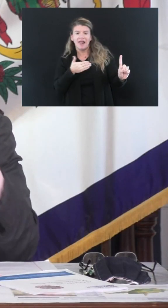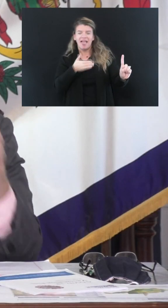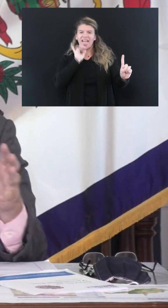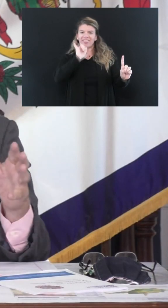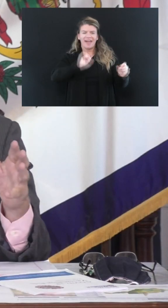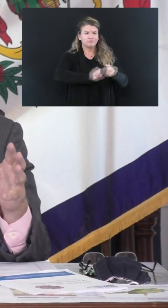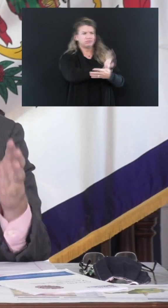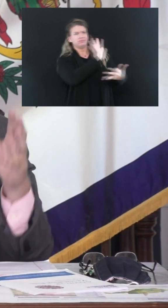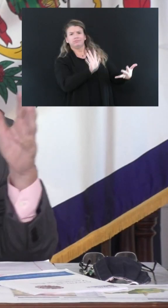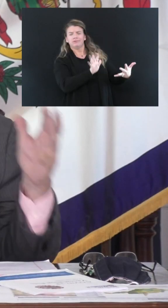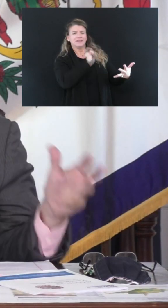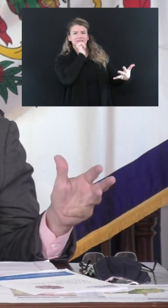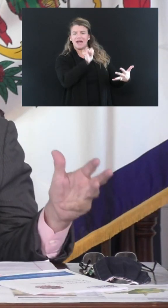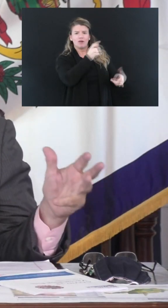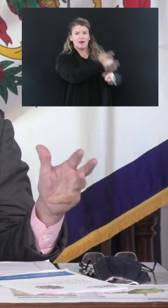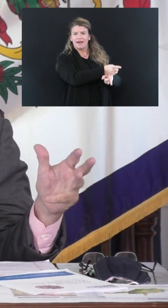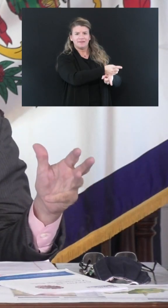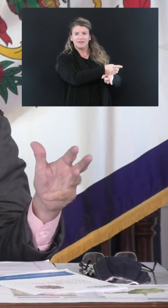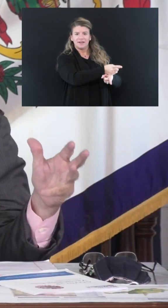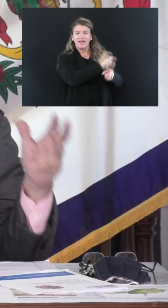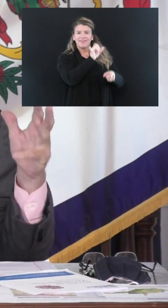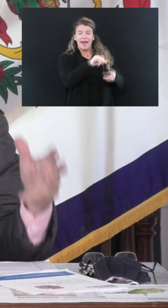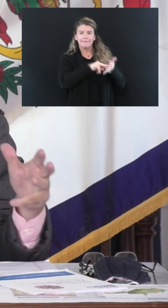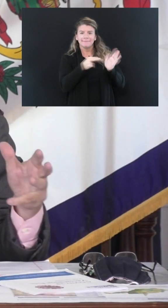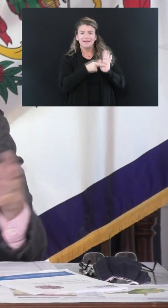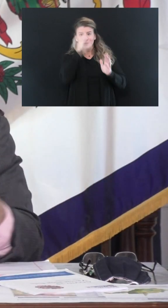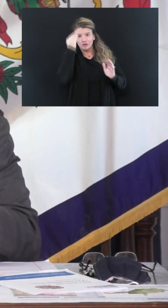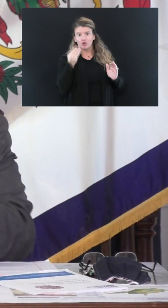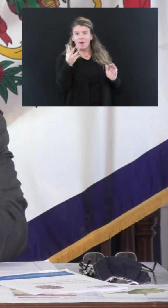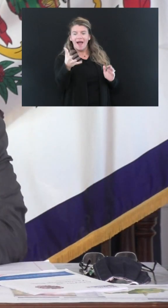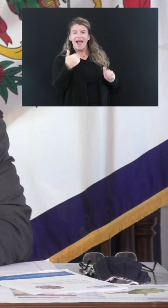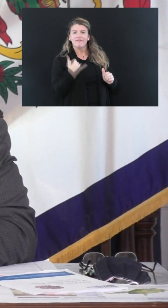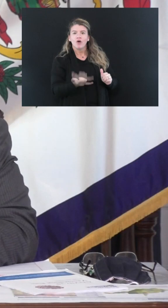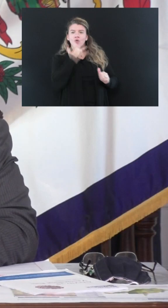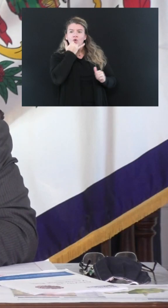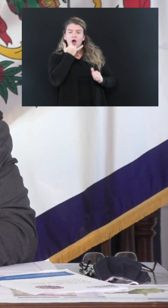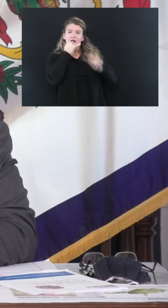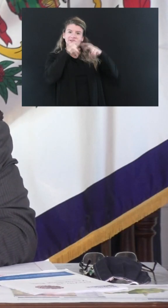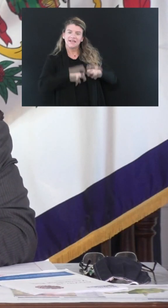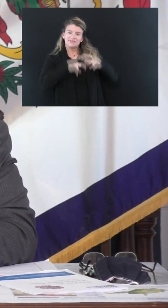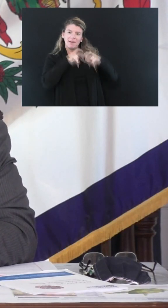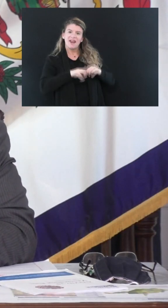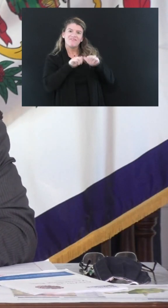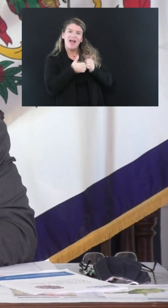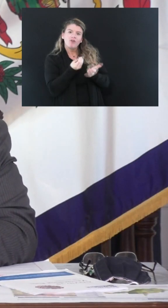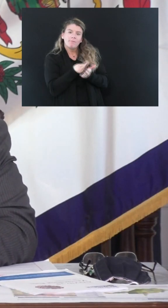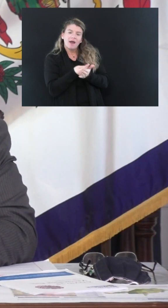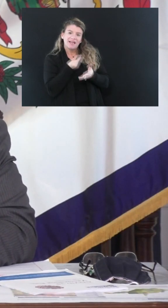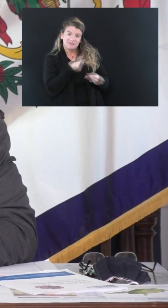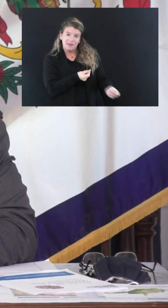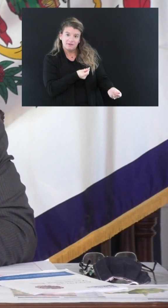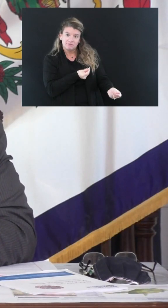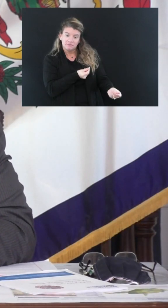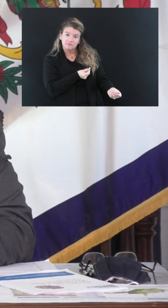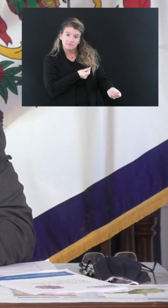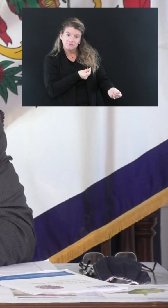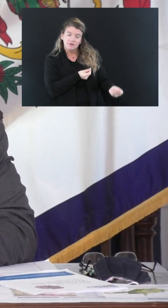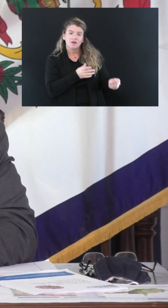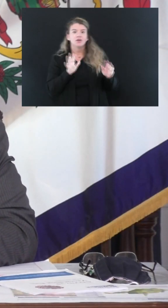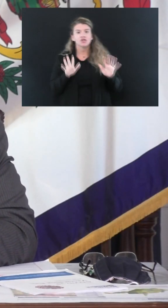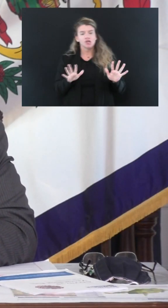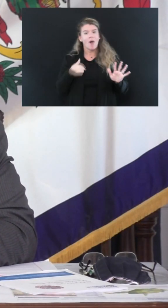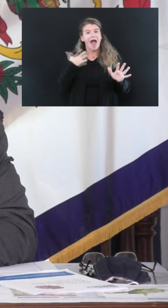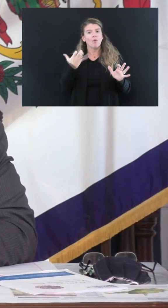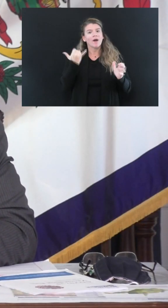very skewed and wrong assessment of these dollars. Now, if we could put this slide